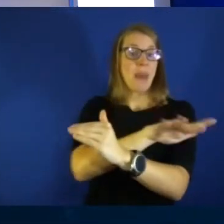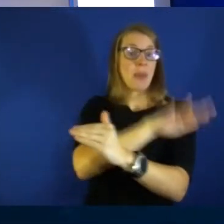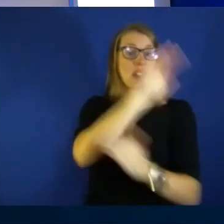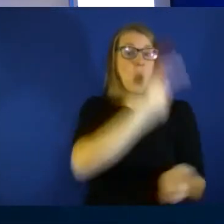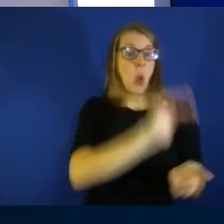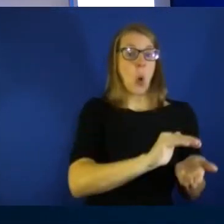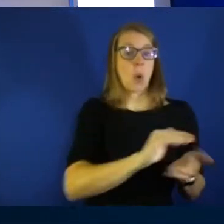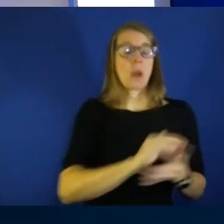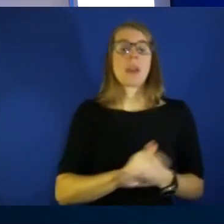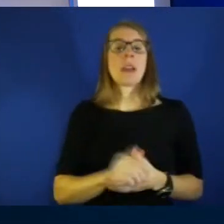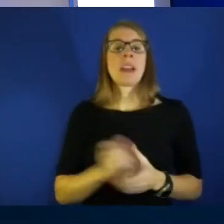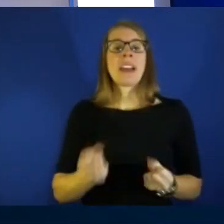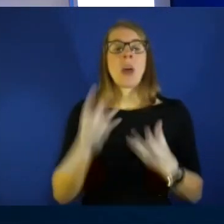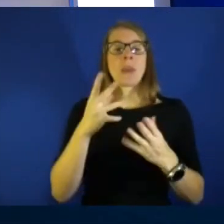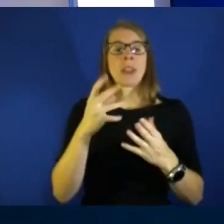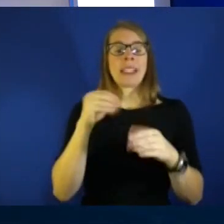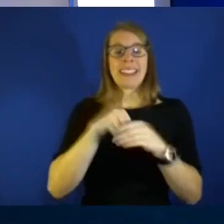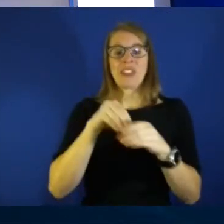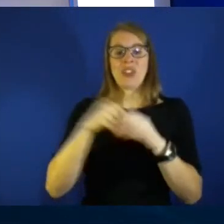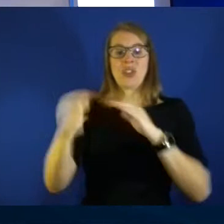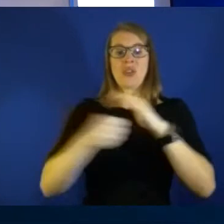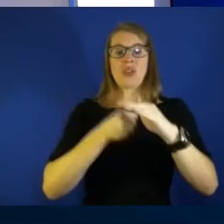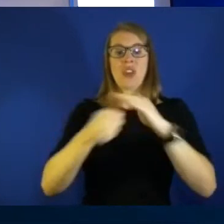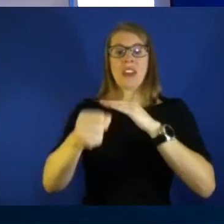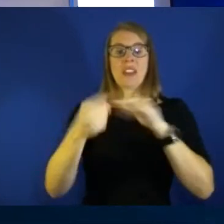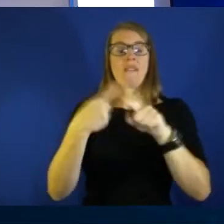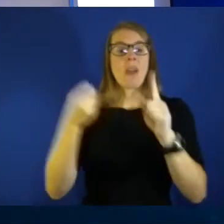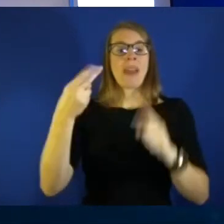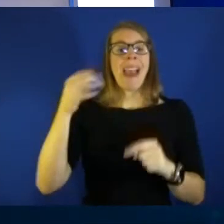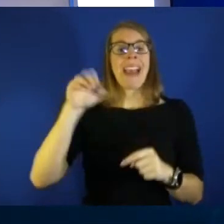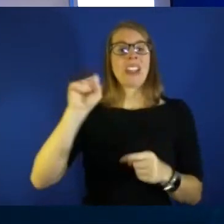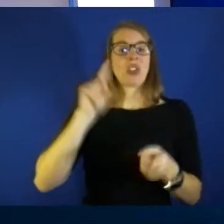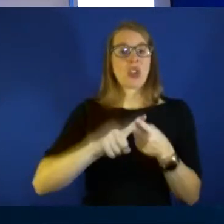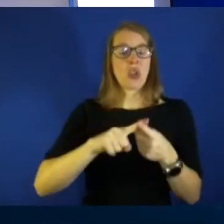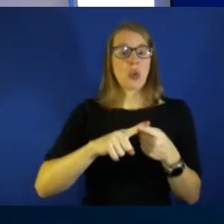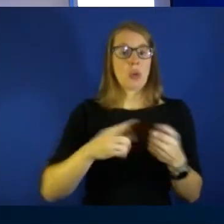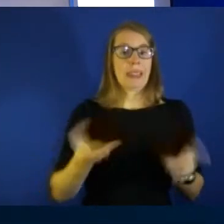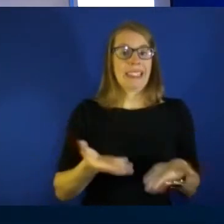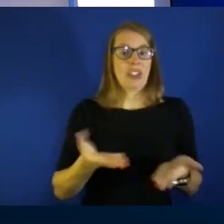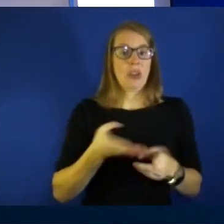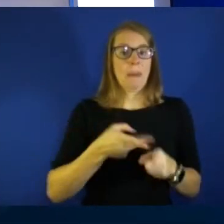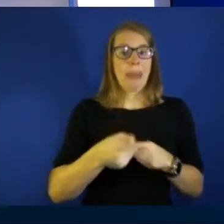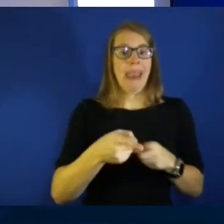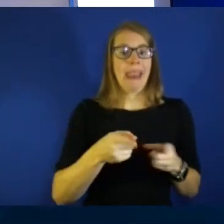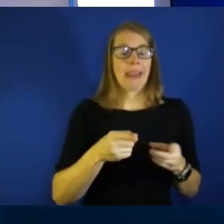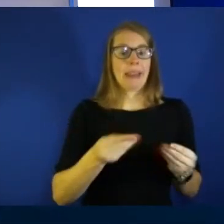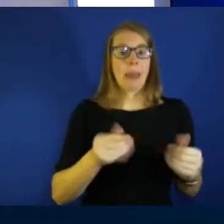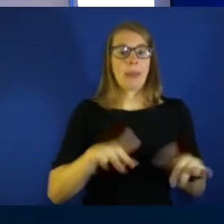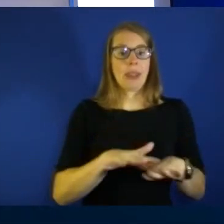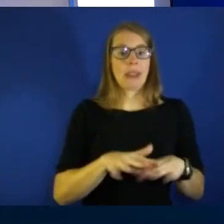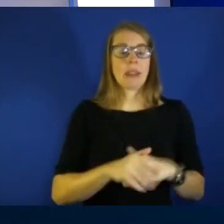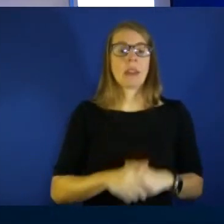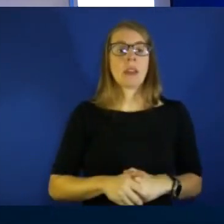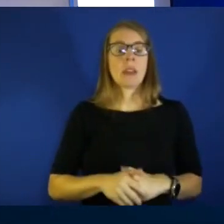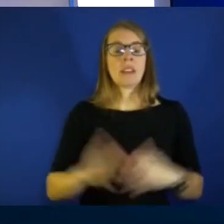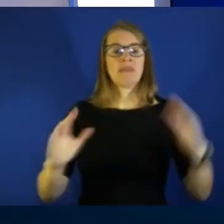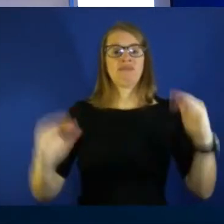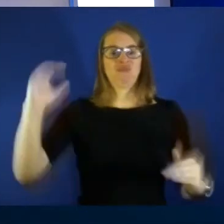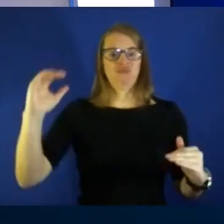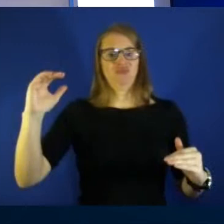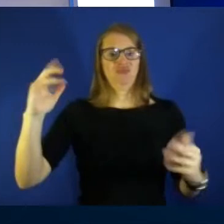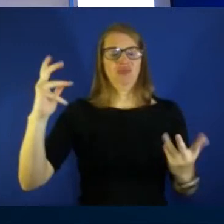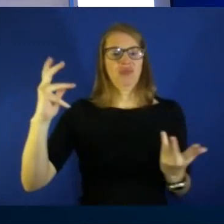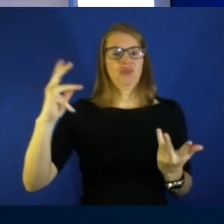internal transfer requests are there from Hayes to the main campus? Do we know anything about that? And just what do you make of that disproportioned number?